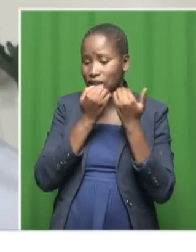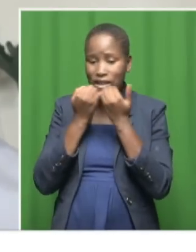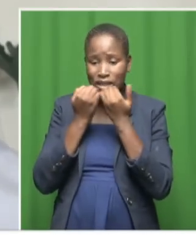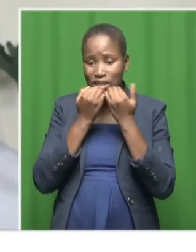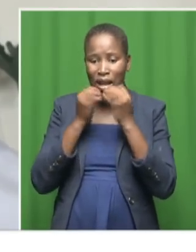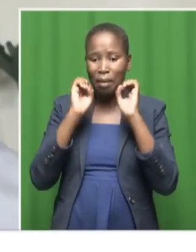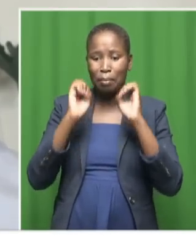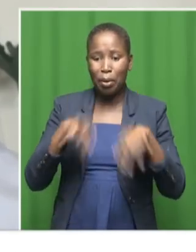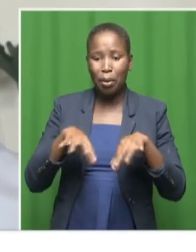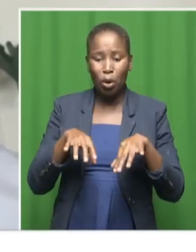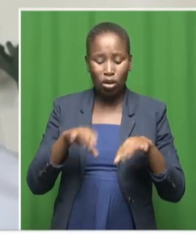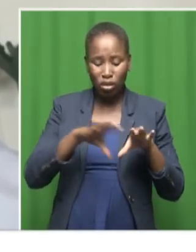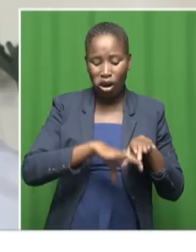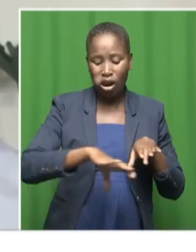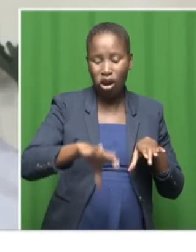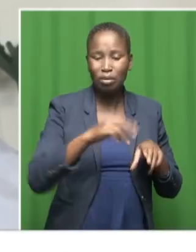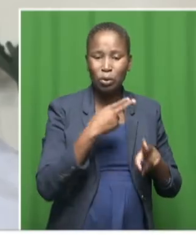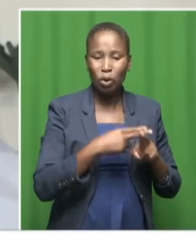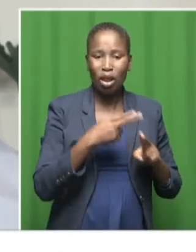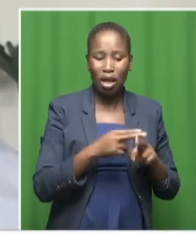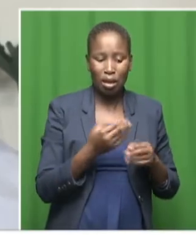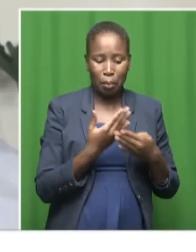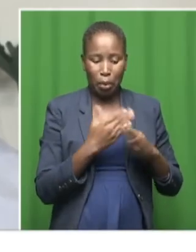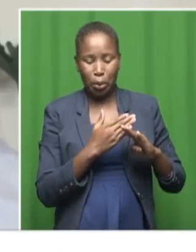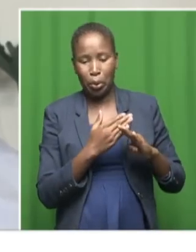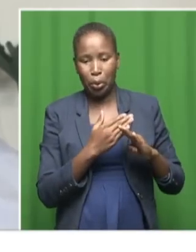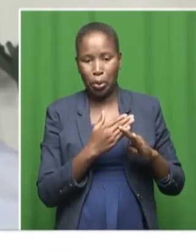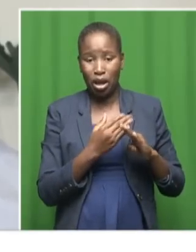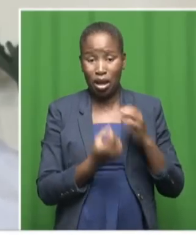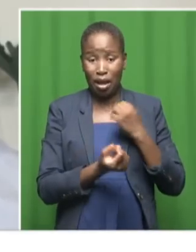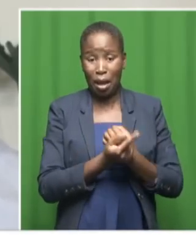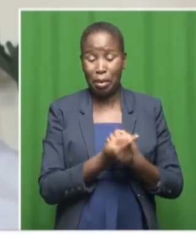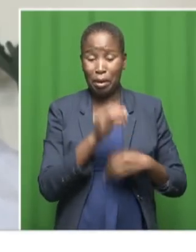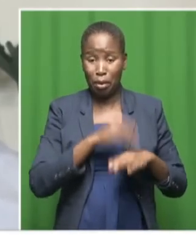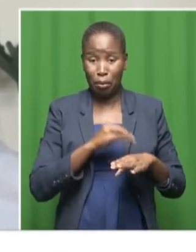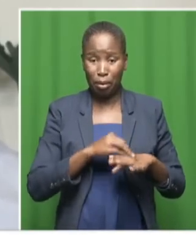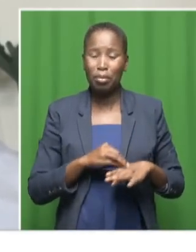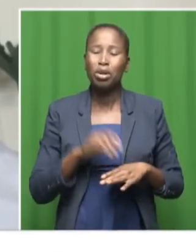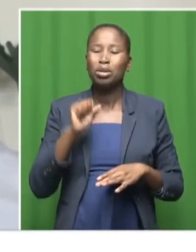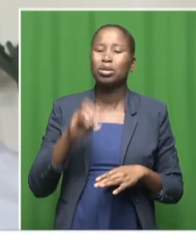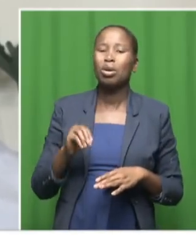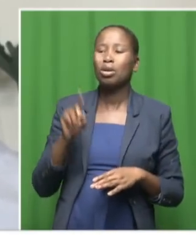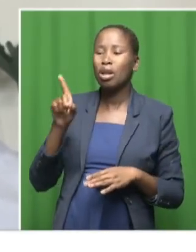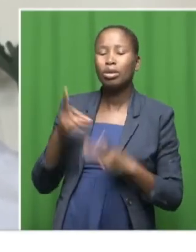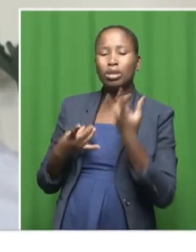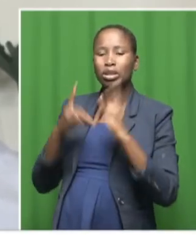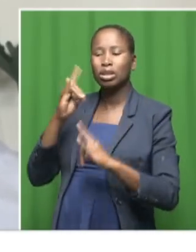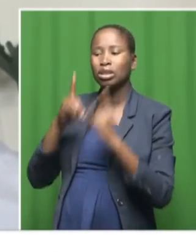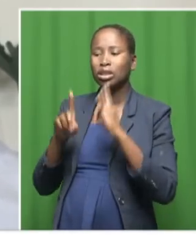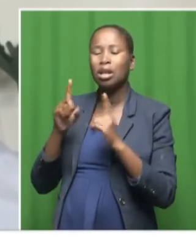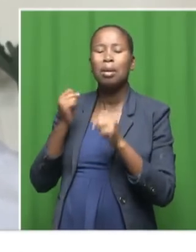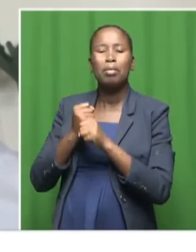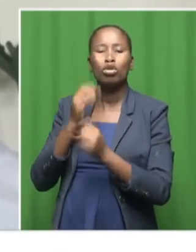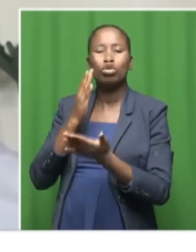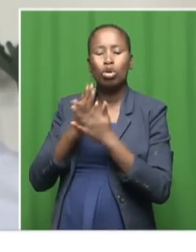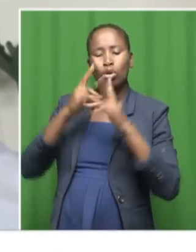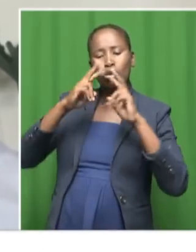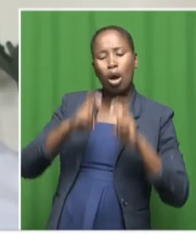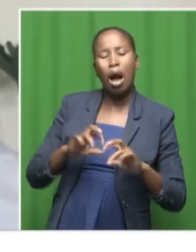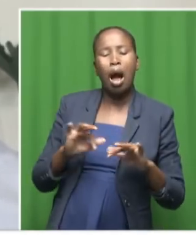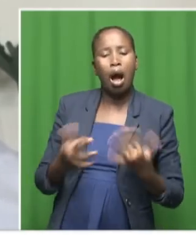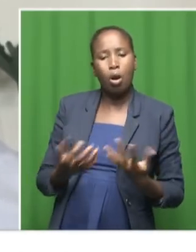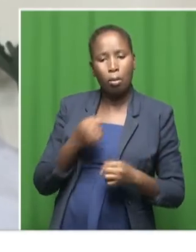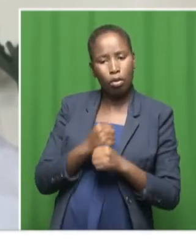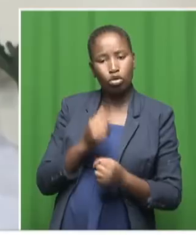of the sewerage pipes. How often does the city conduct inspections on those pipes to ensure